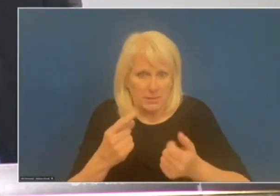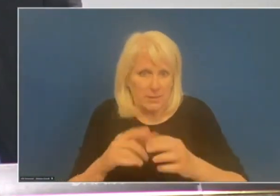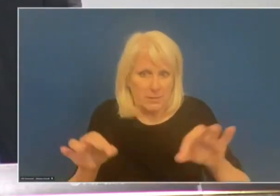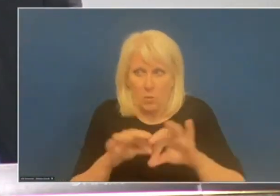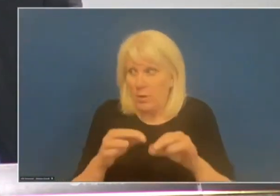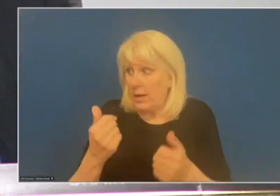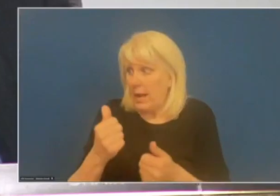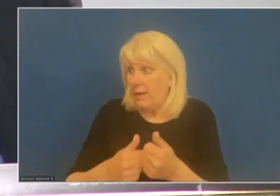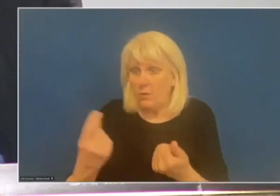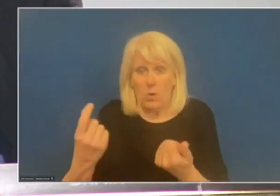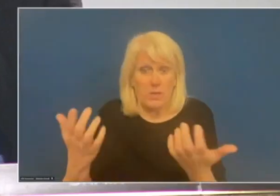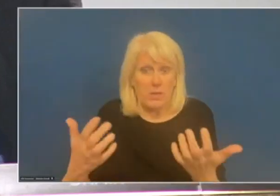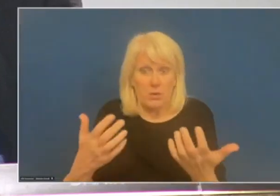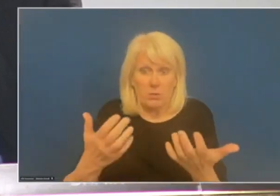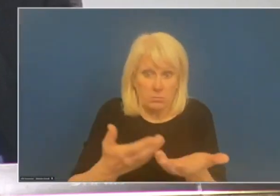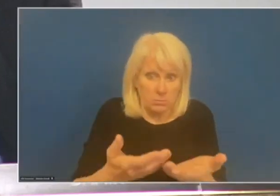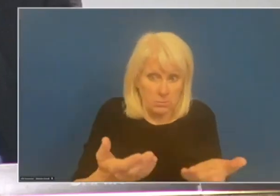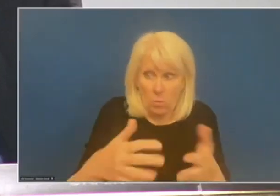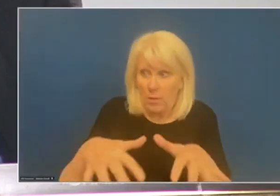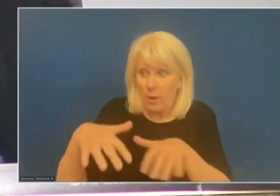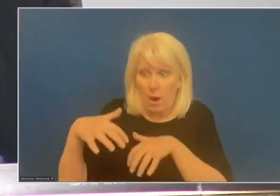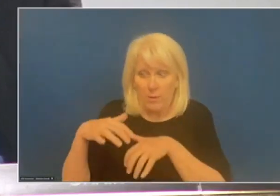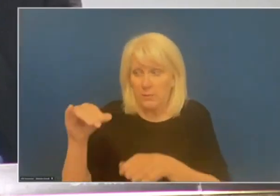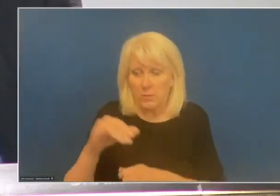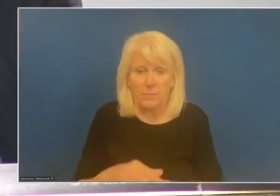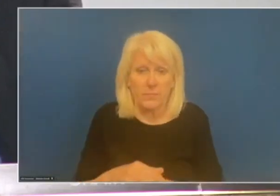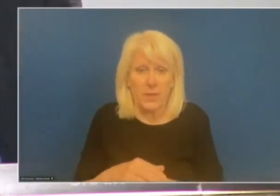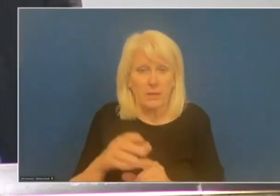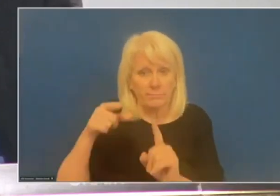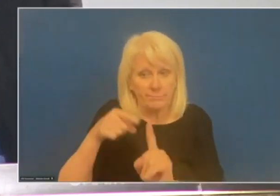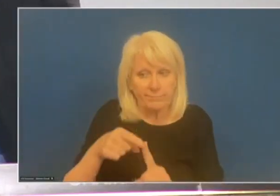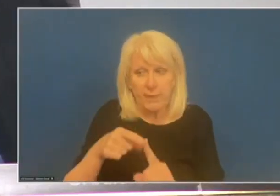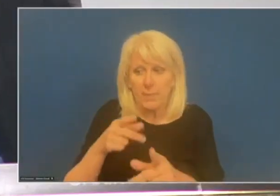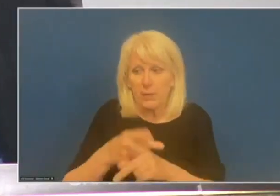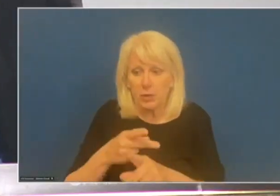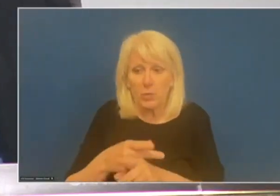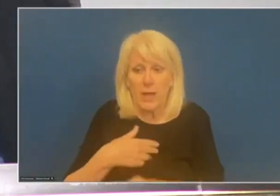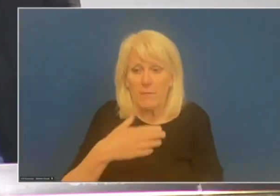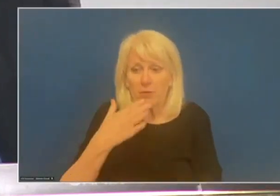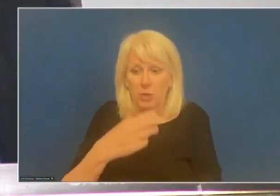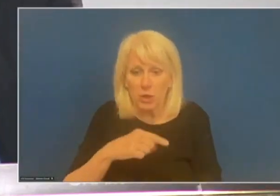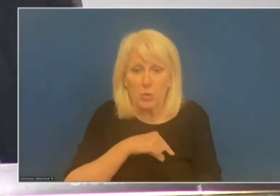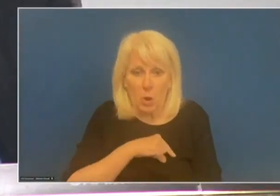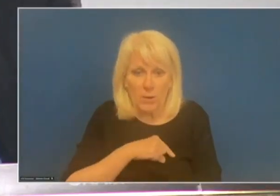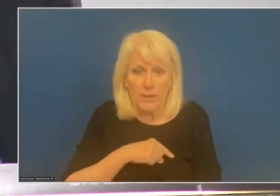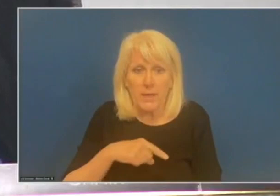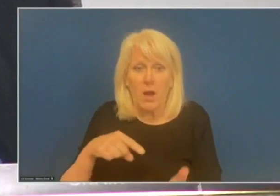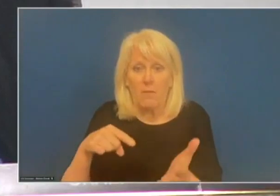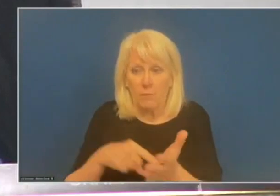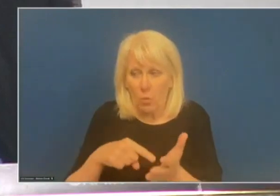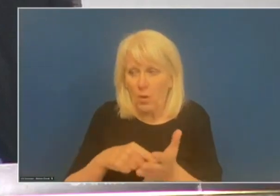there listening. Because at its core, it is about ensuring high-quality, affordable health care for all.